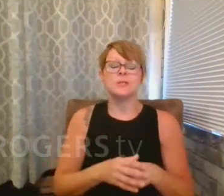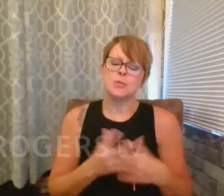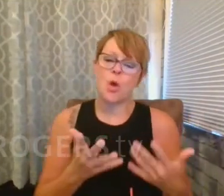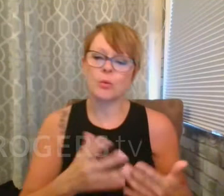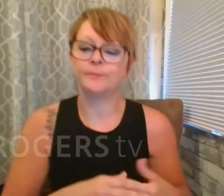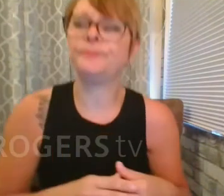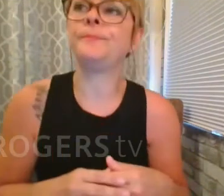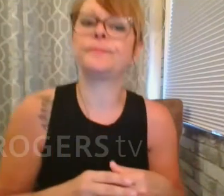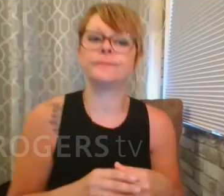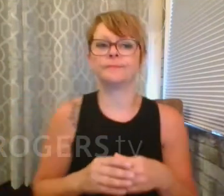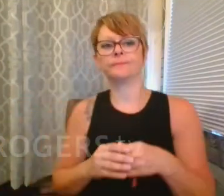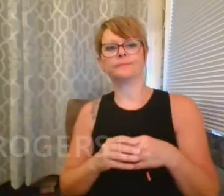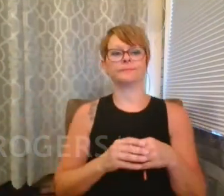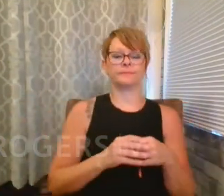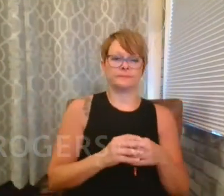do you